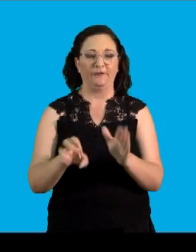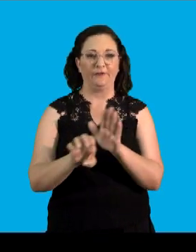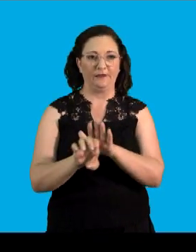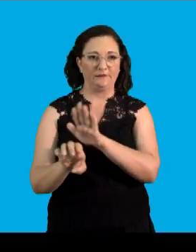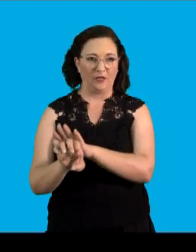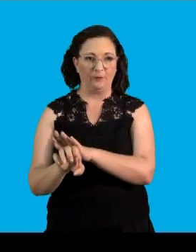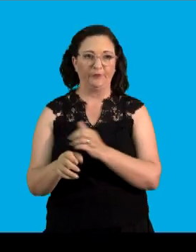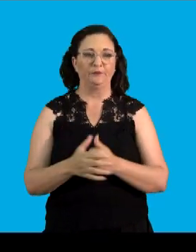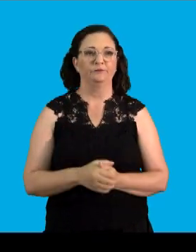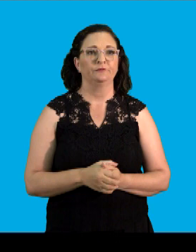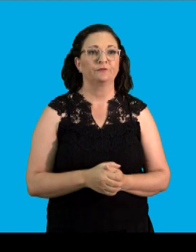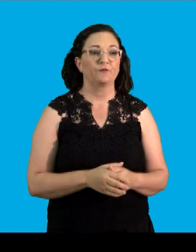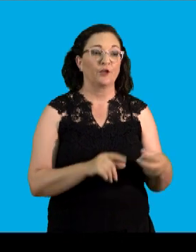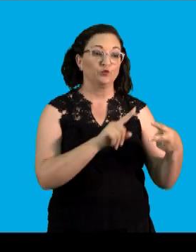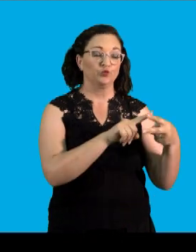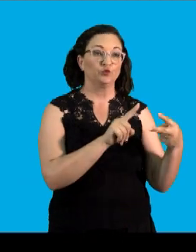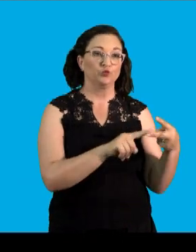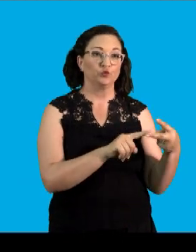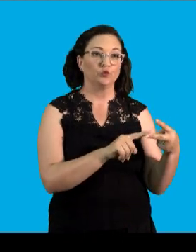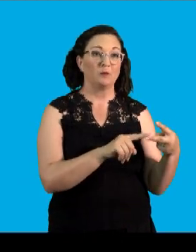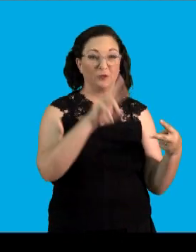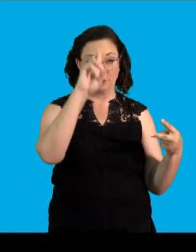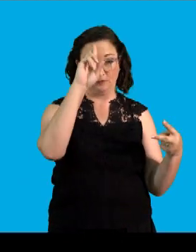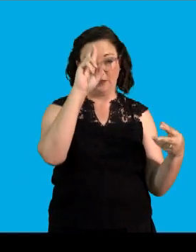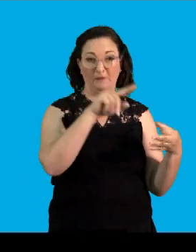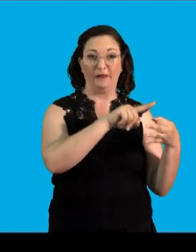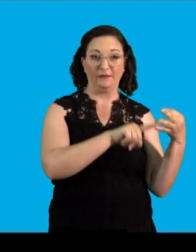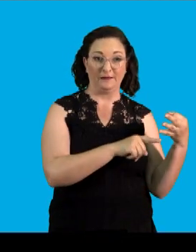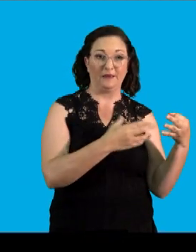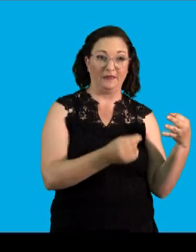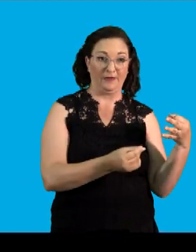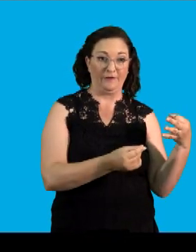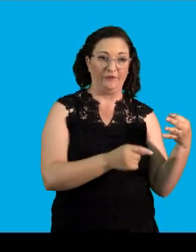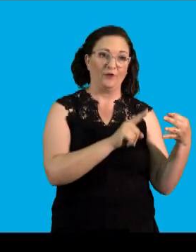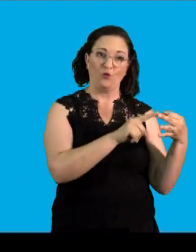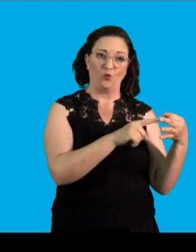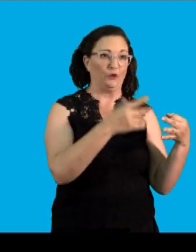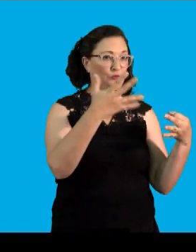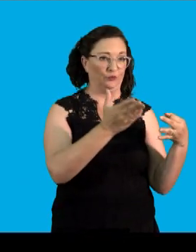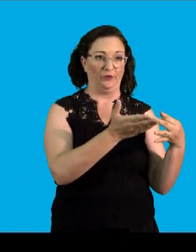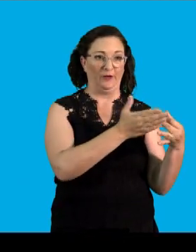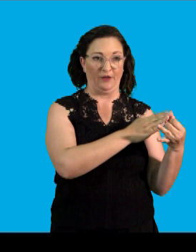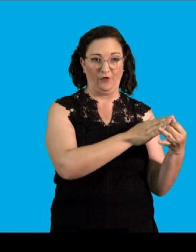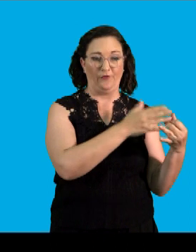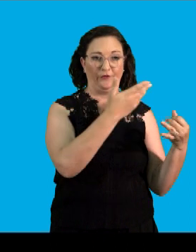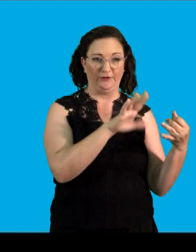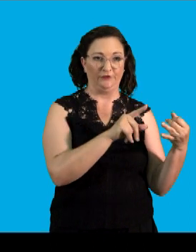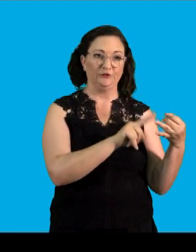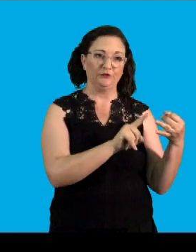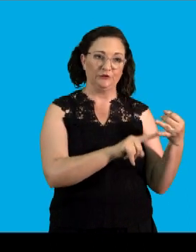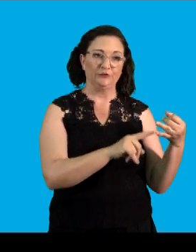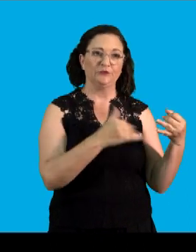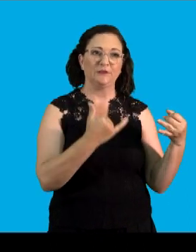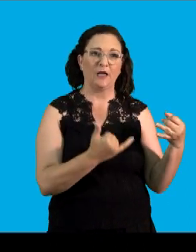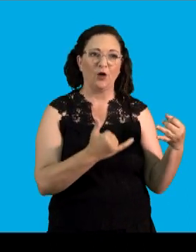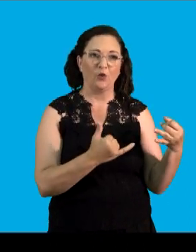sector. So when they say the 2 other, remember we've got 3 sectors. So 1 has already been given here. So meaning now